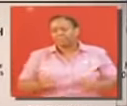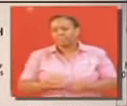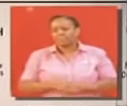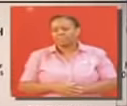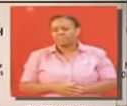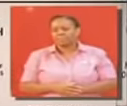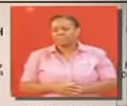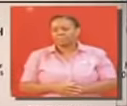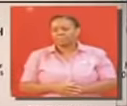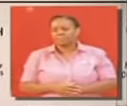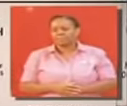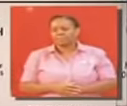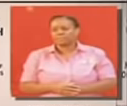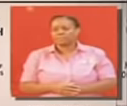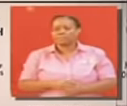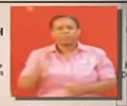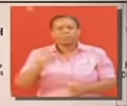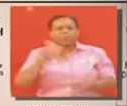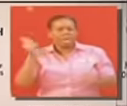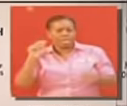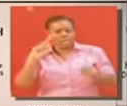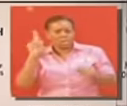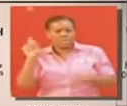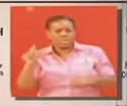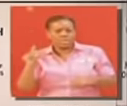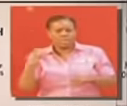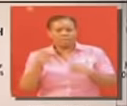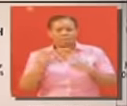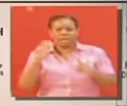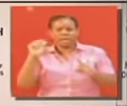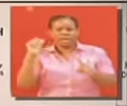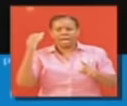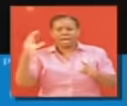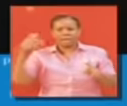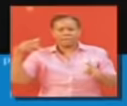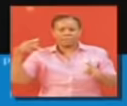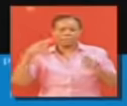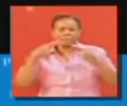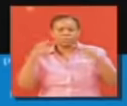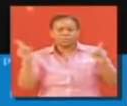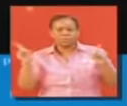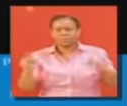from AZP News at this time. Yes, good morning again.